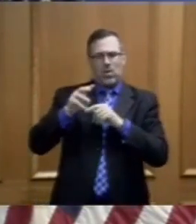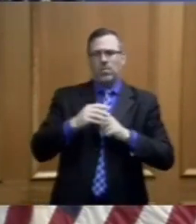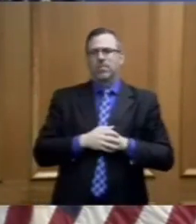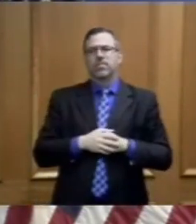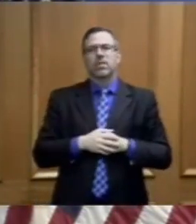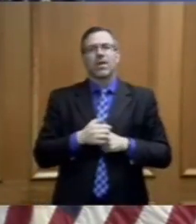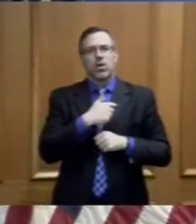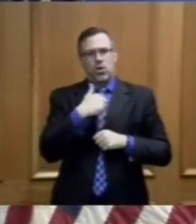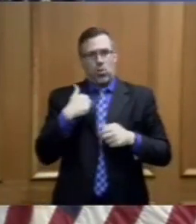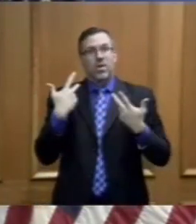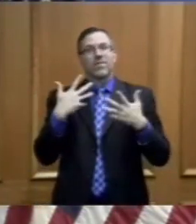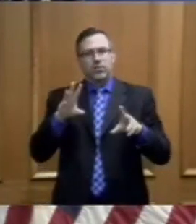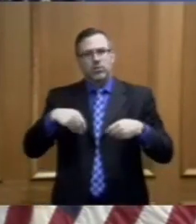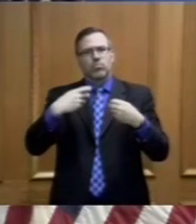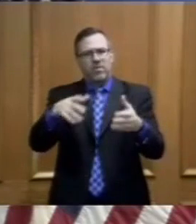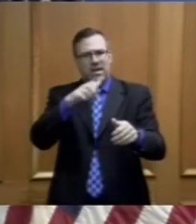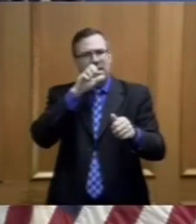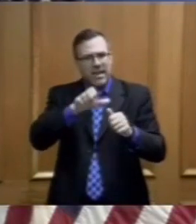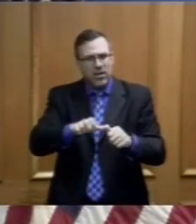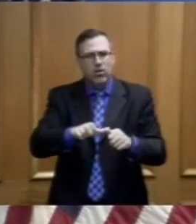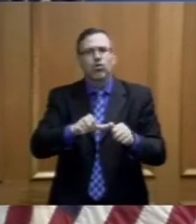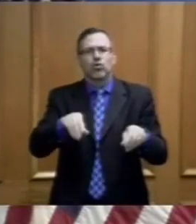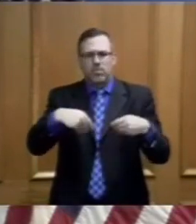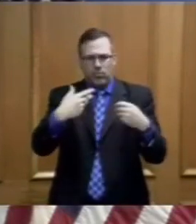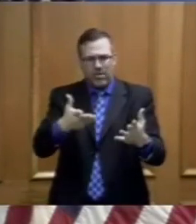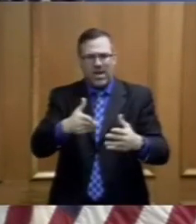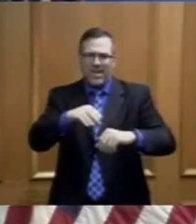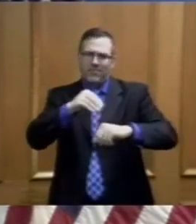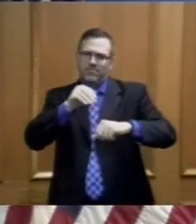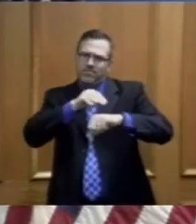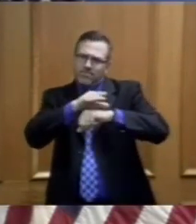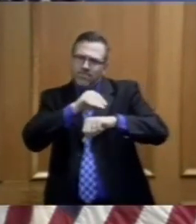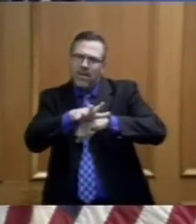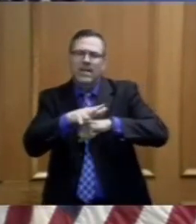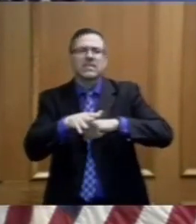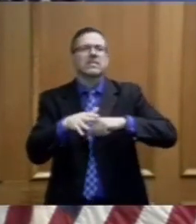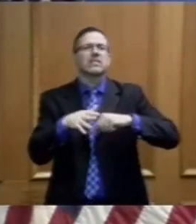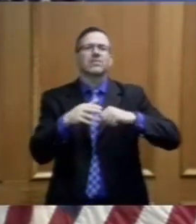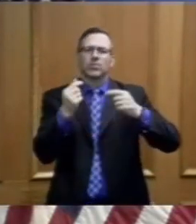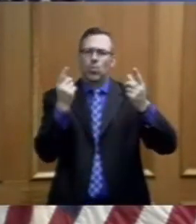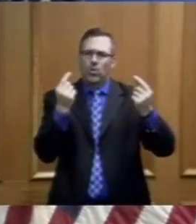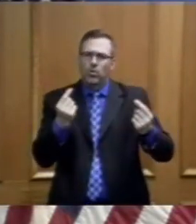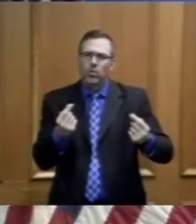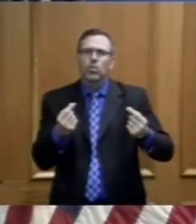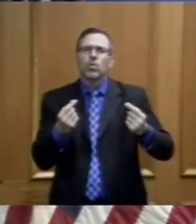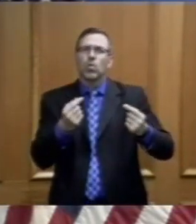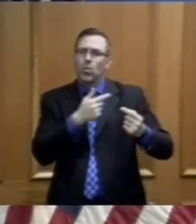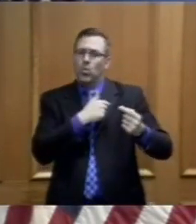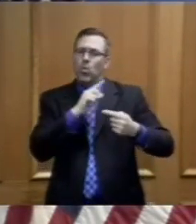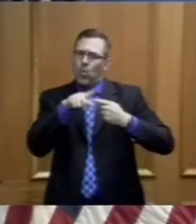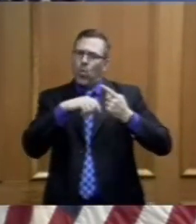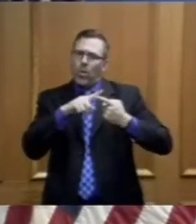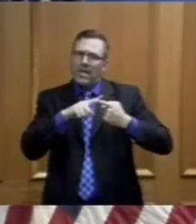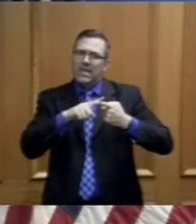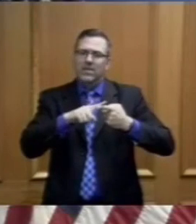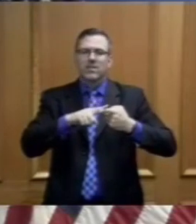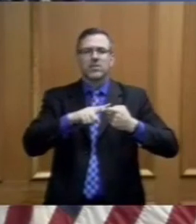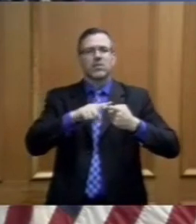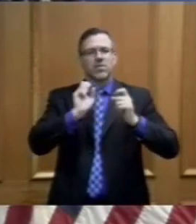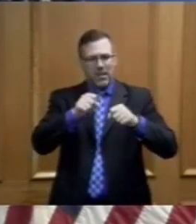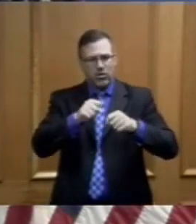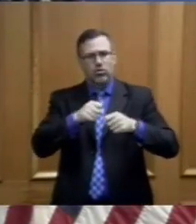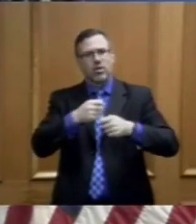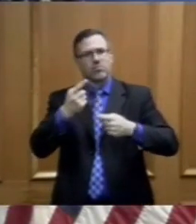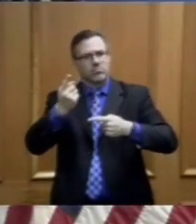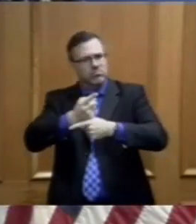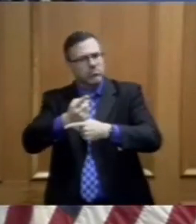and we gave them clear direction that enforcement was appropriate and that it's something that